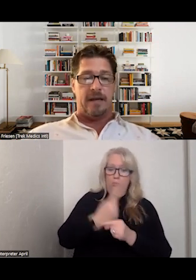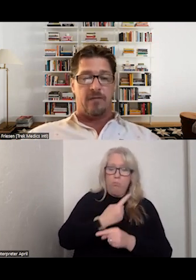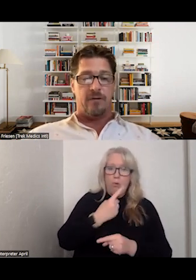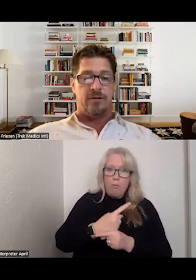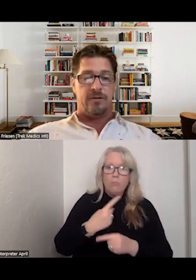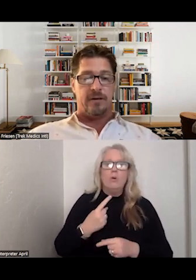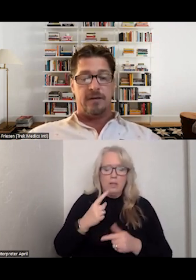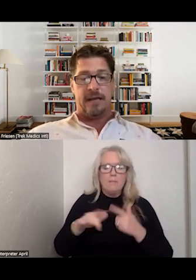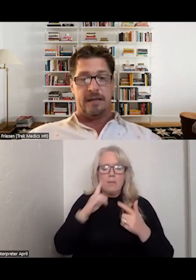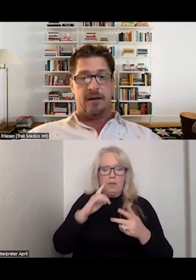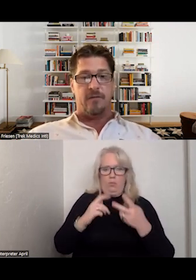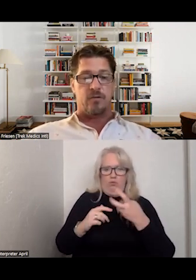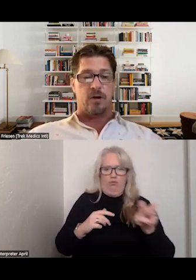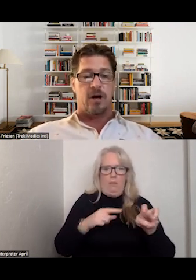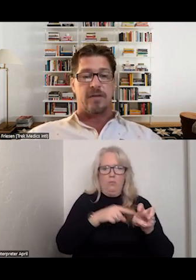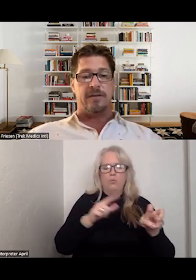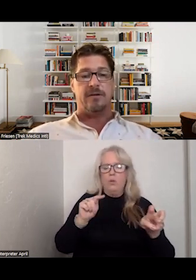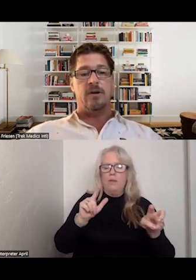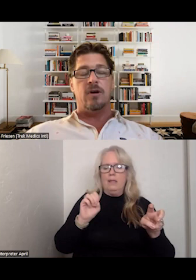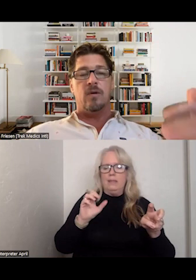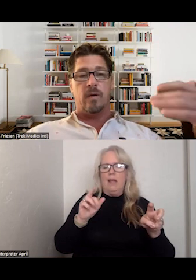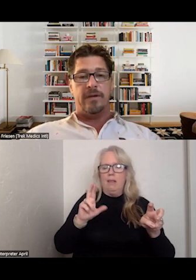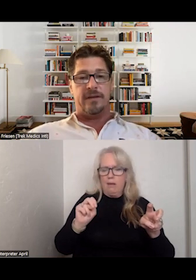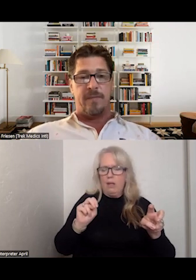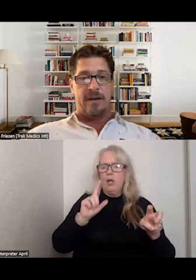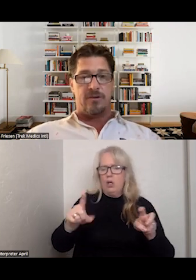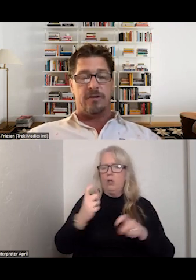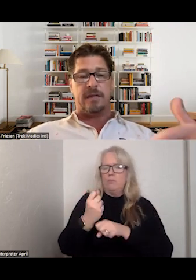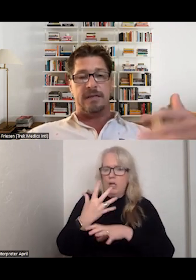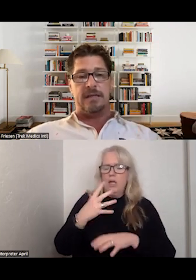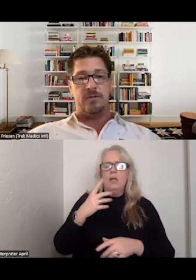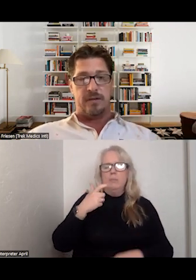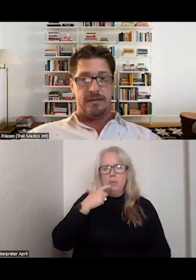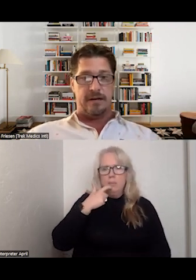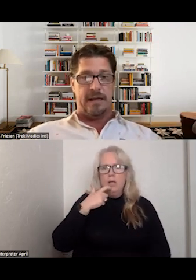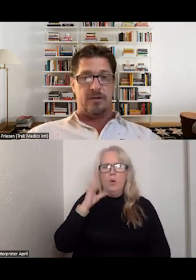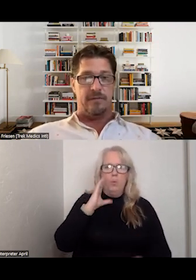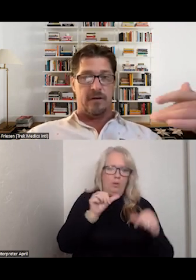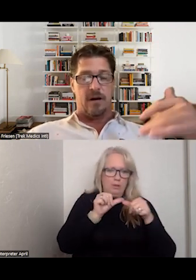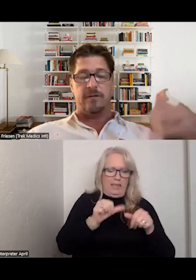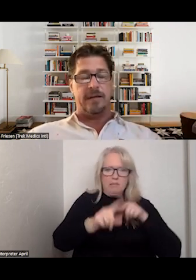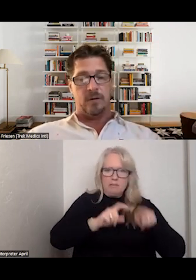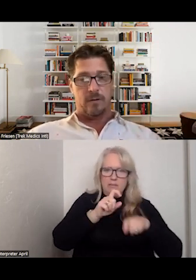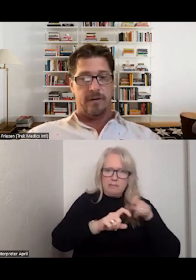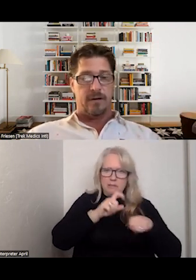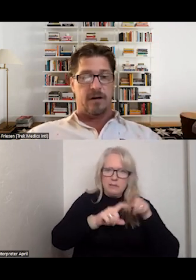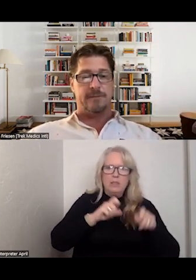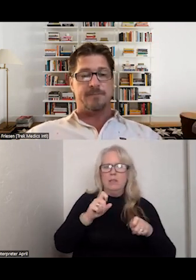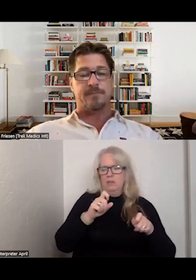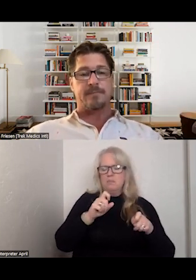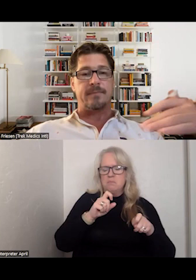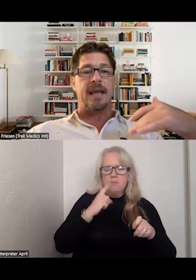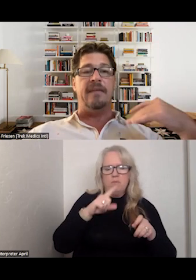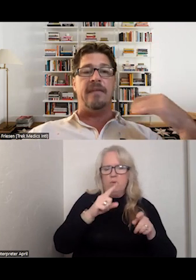are transferred to the Telecare virtual call center, where the dispatcher continues the interrogation of the caller, or the inquiry of the